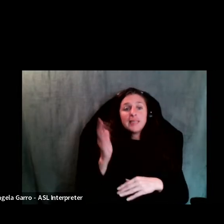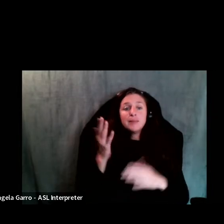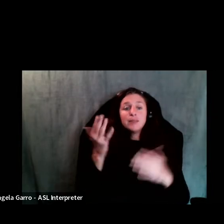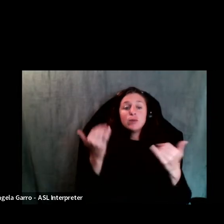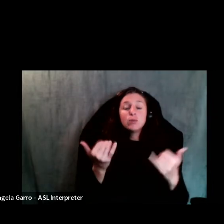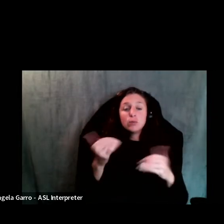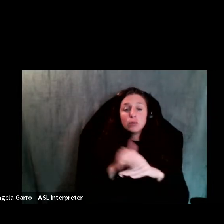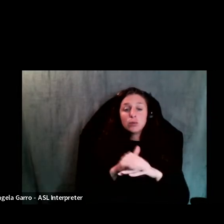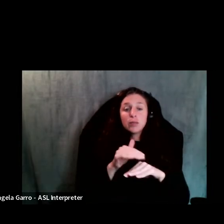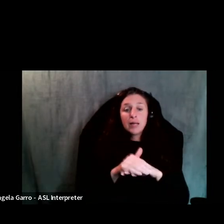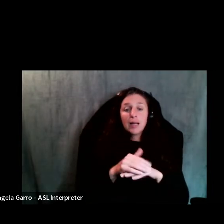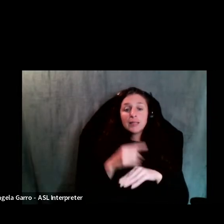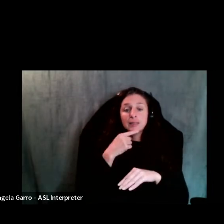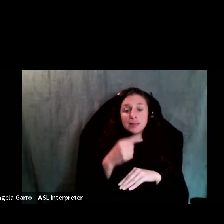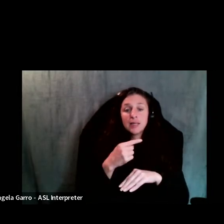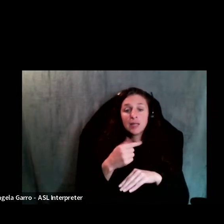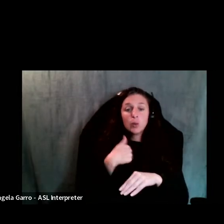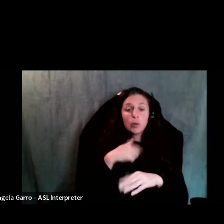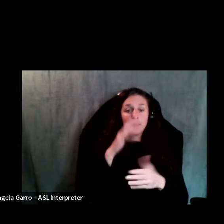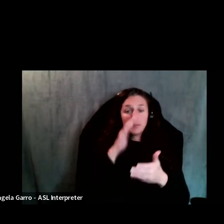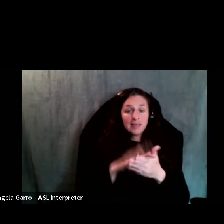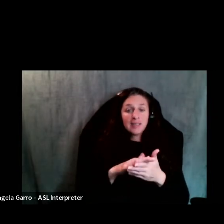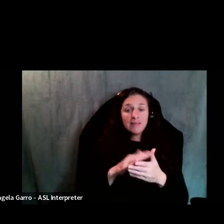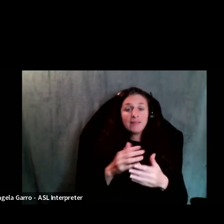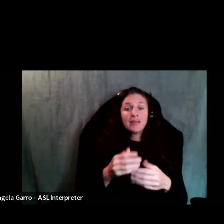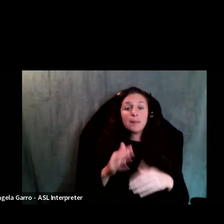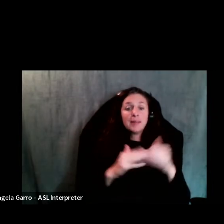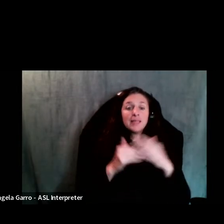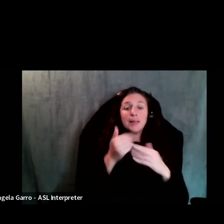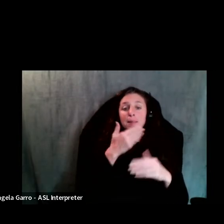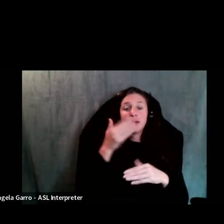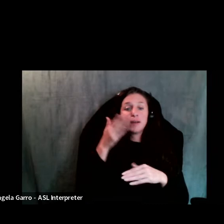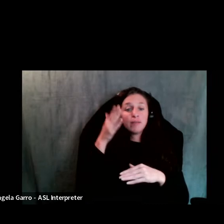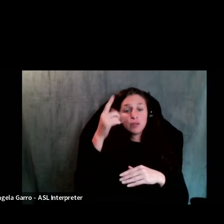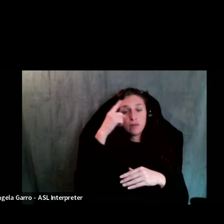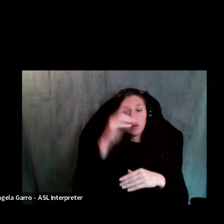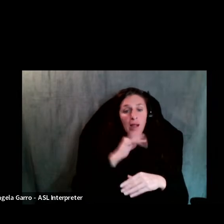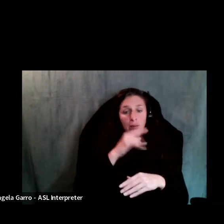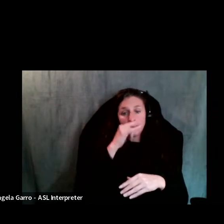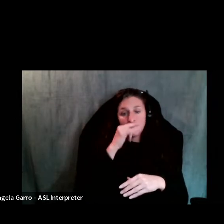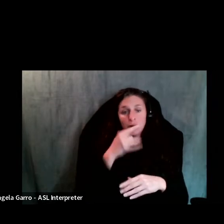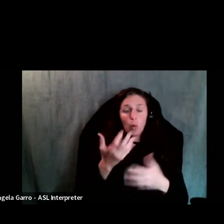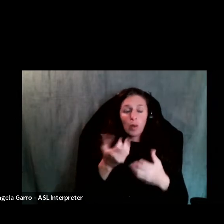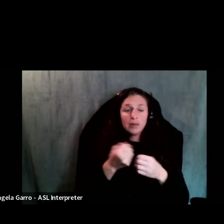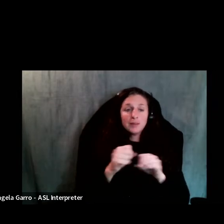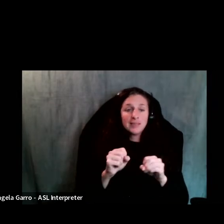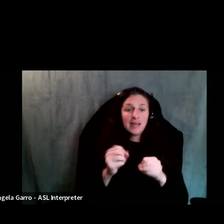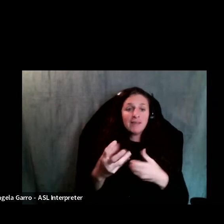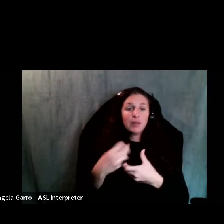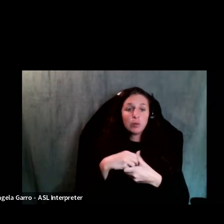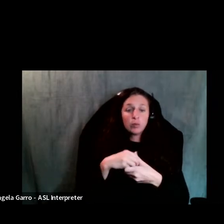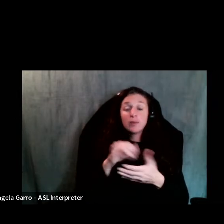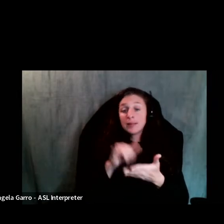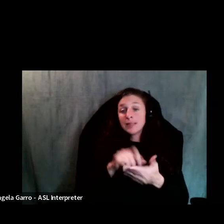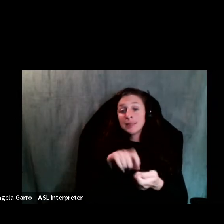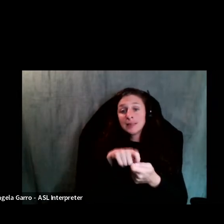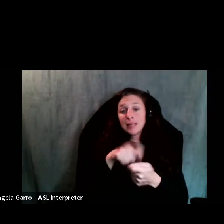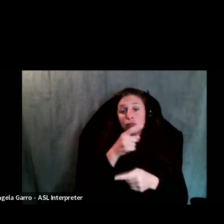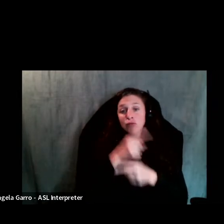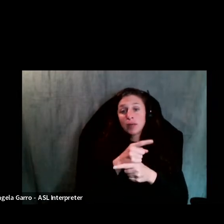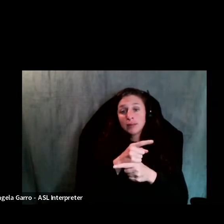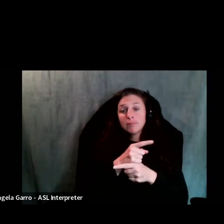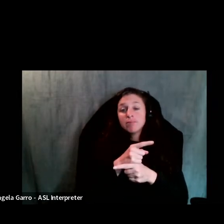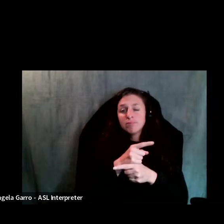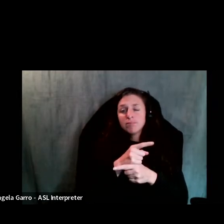said, we believe in building a better future for our children, and we want to be safe and included. That's exactly right. That's